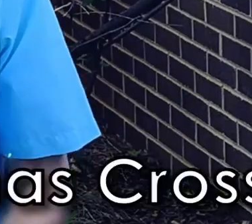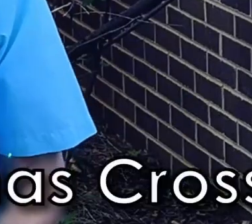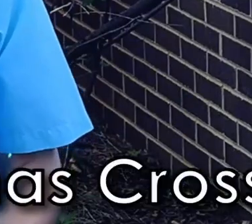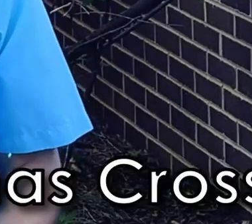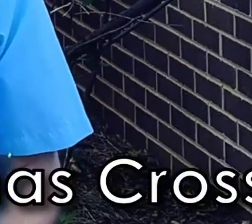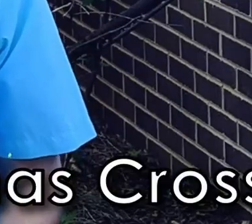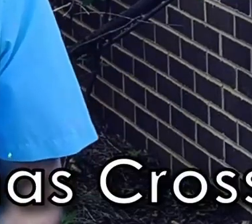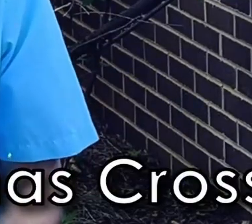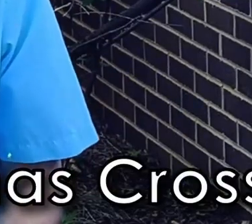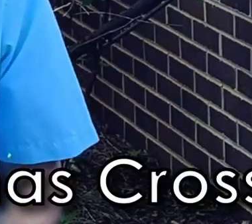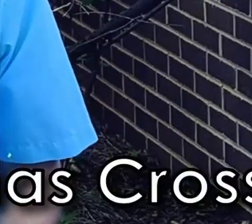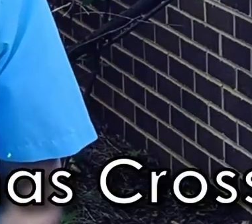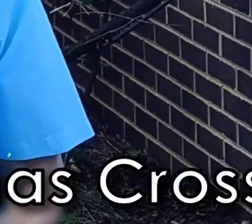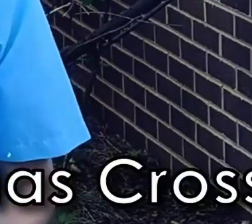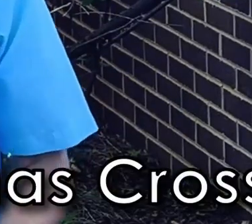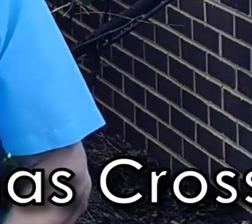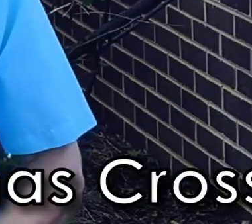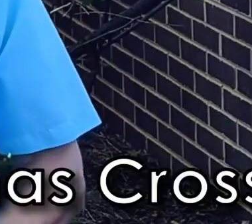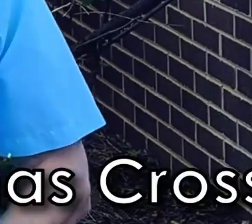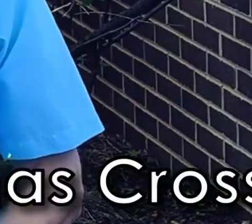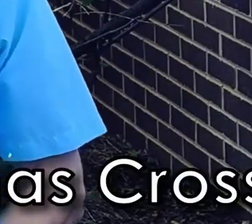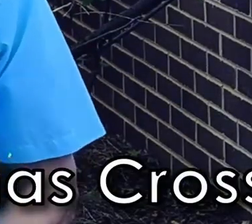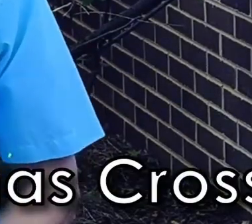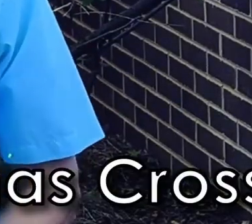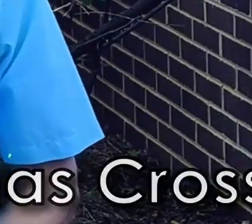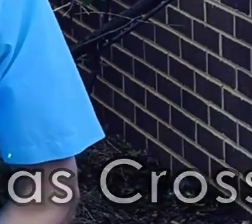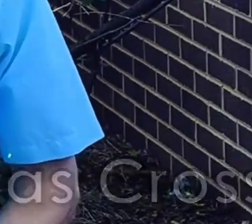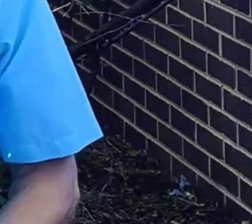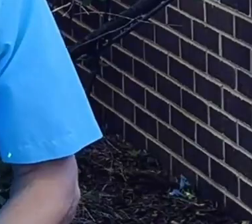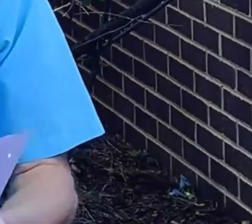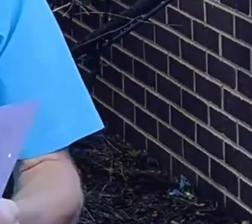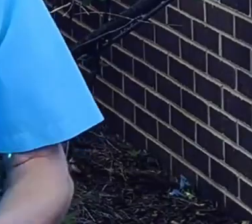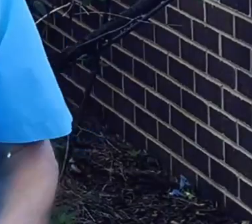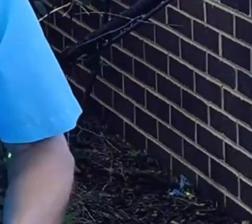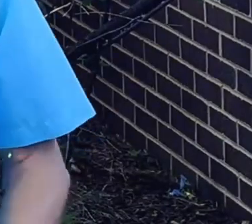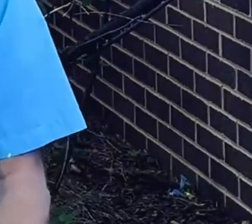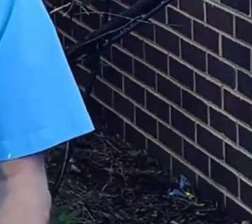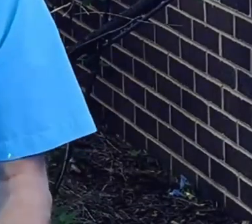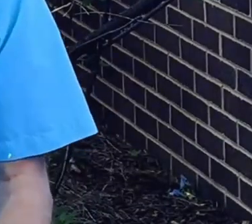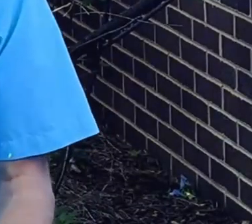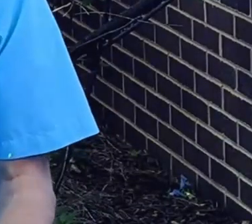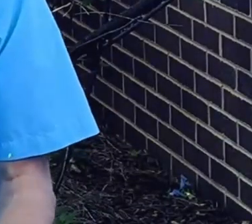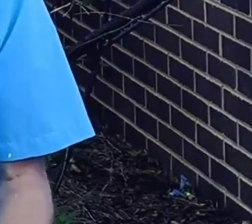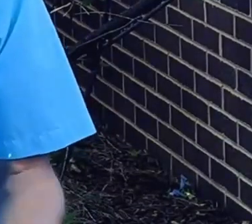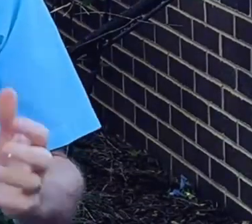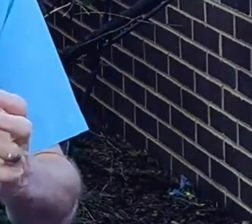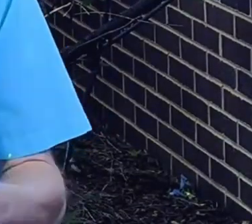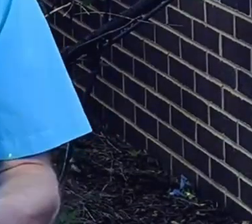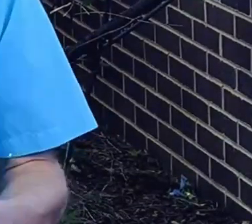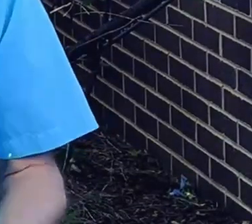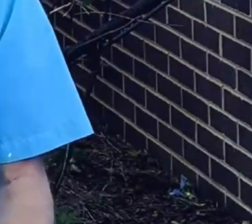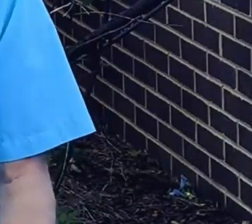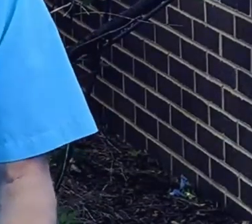Today I want to tell you about my high school principal, Armin Johansson. I went to Fort Collins High, and he came in the